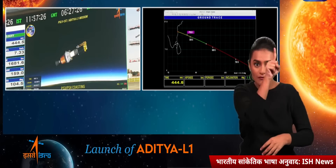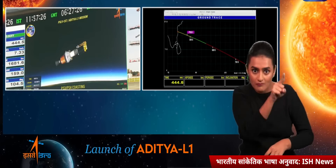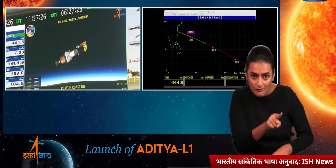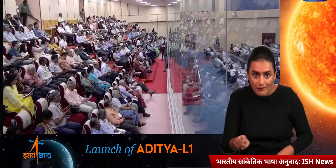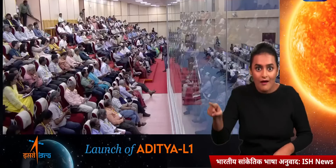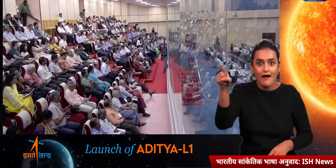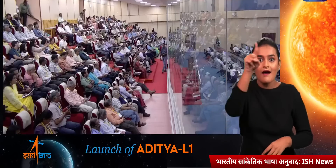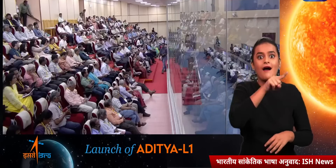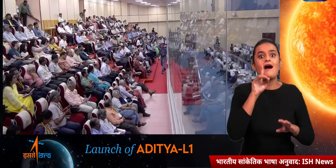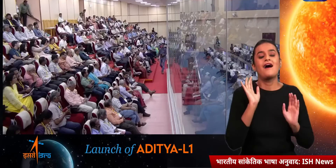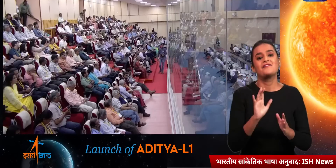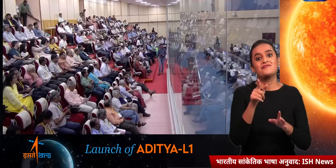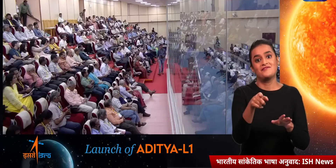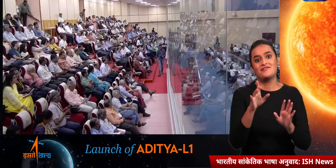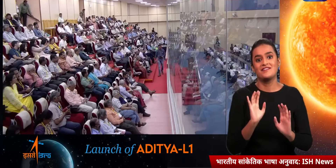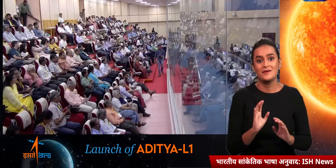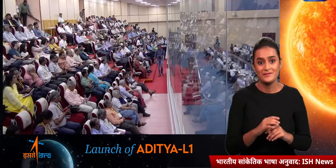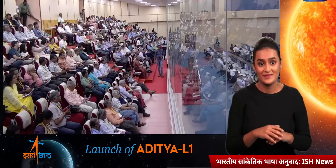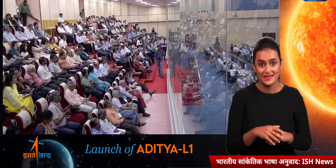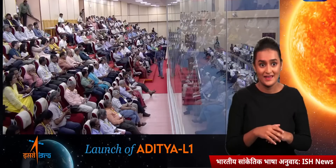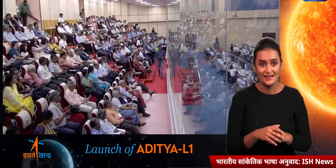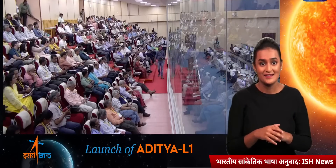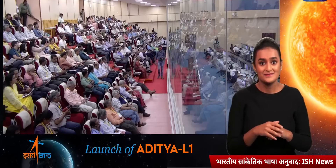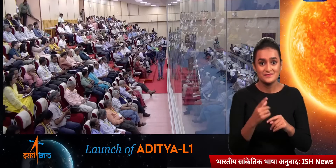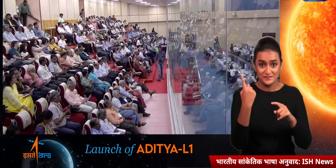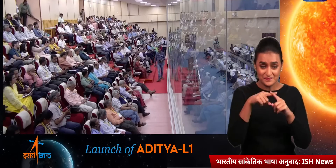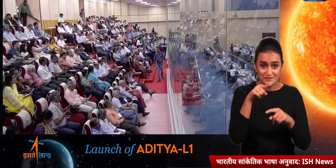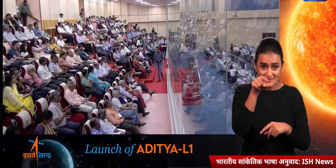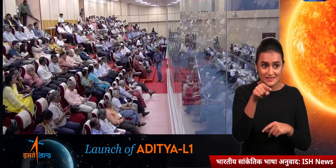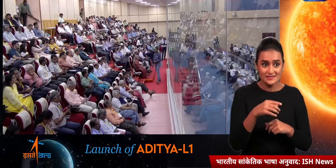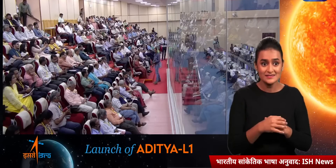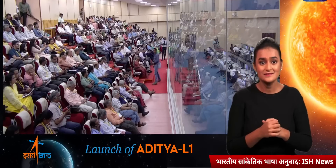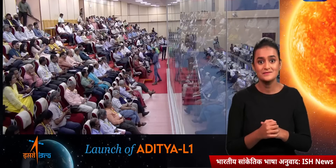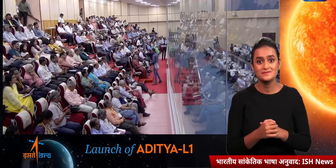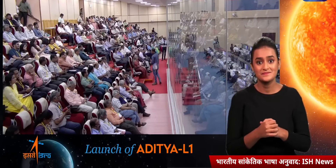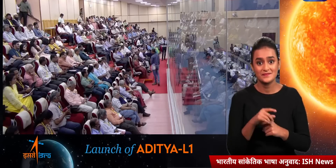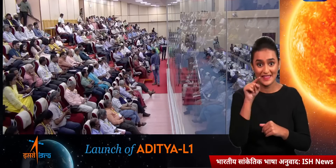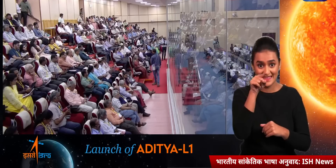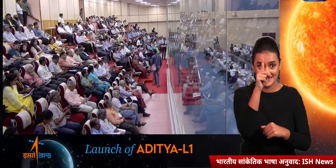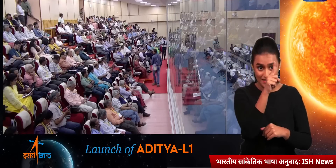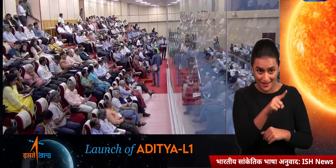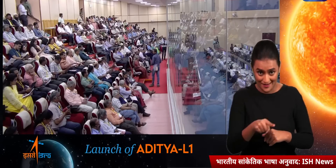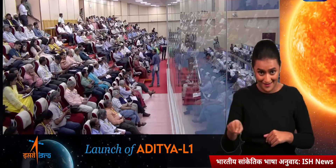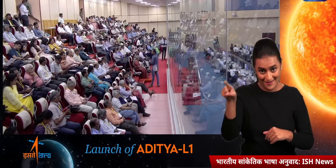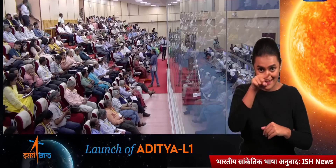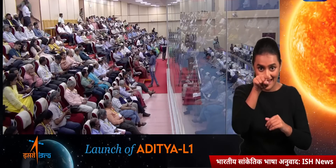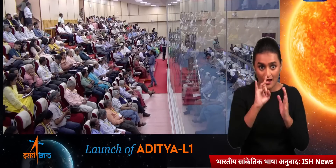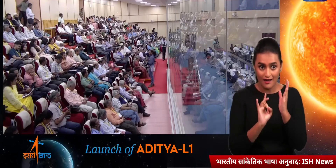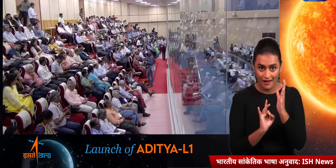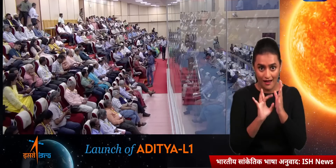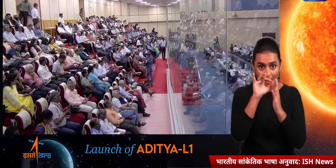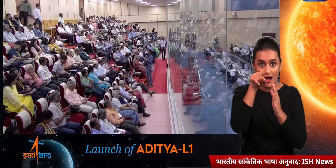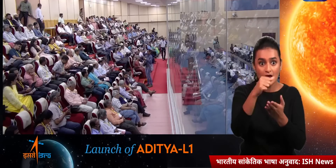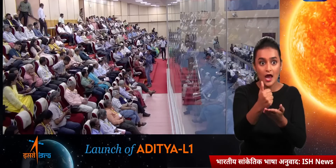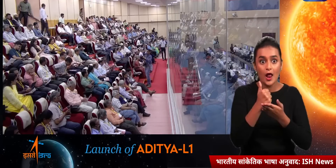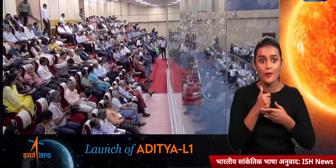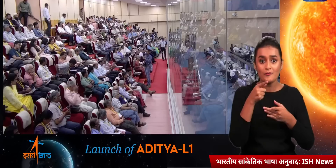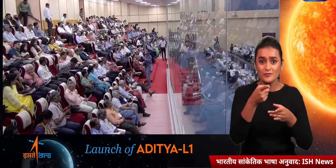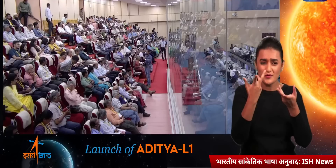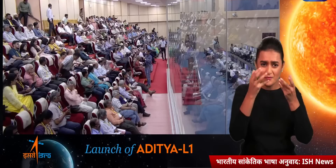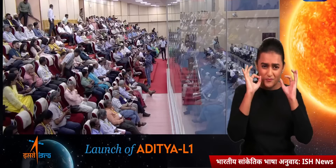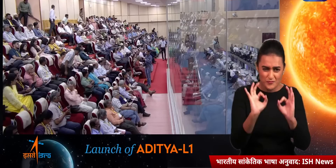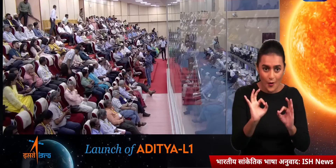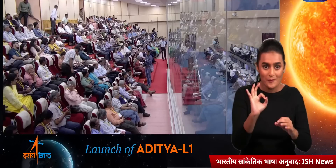Argument of perigee is the angle that is made by the perigee point from the ascending node at equatorial plane.